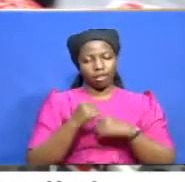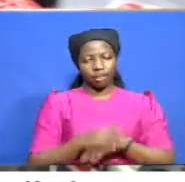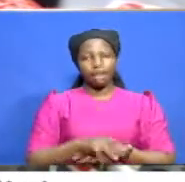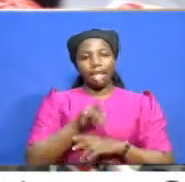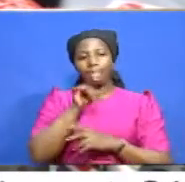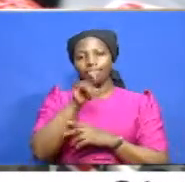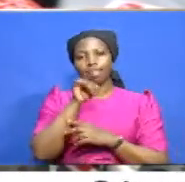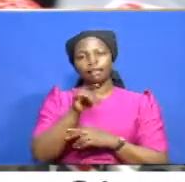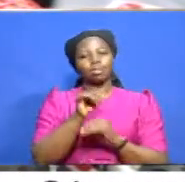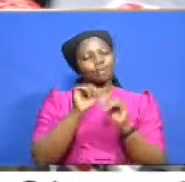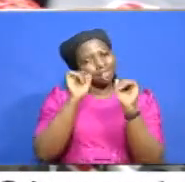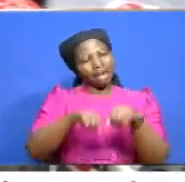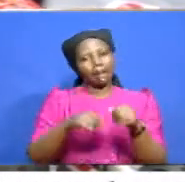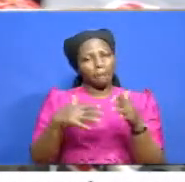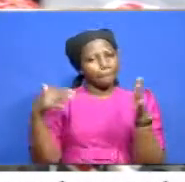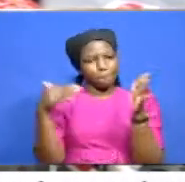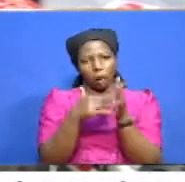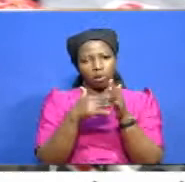shall deny